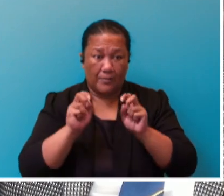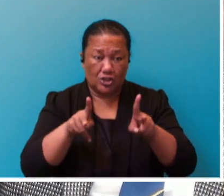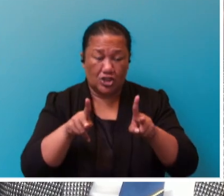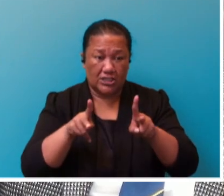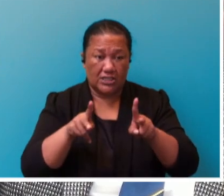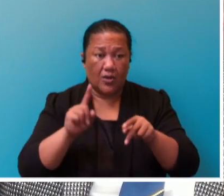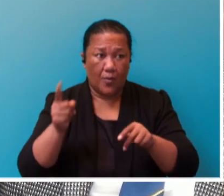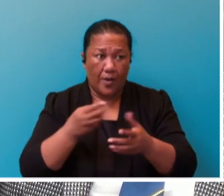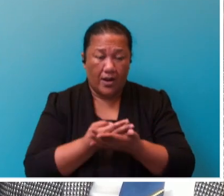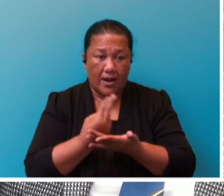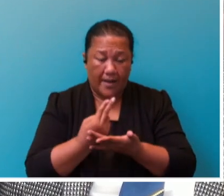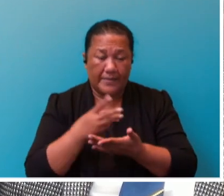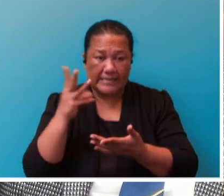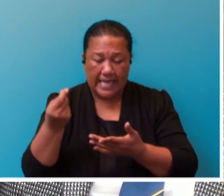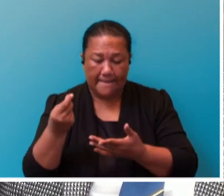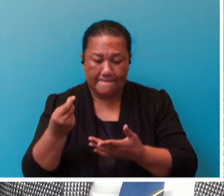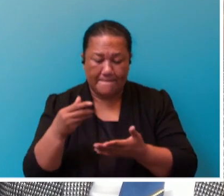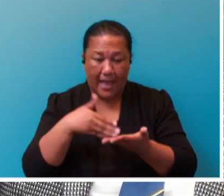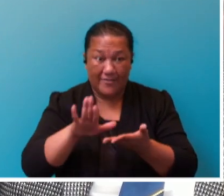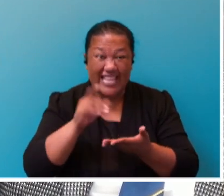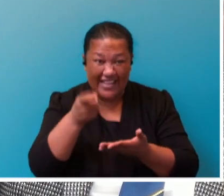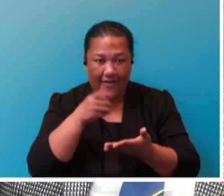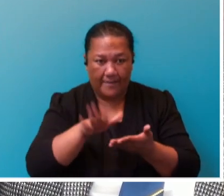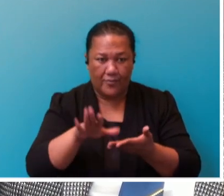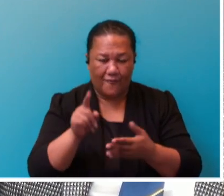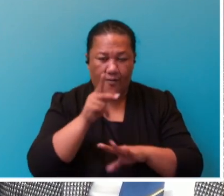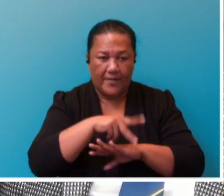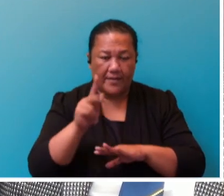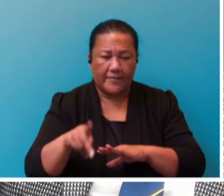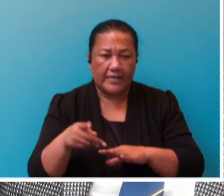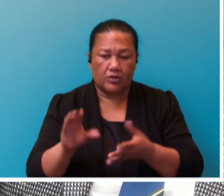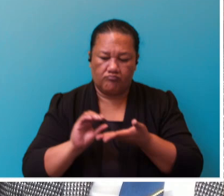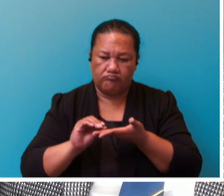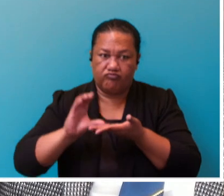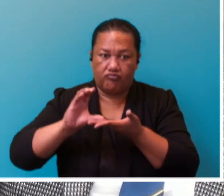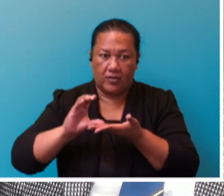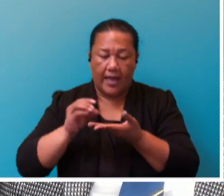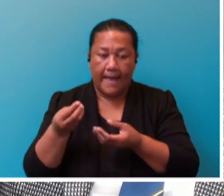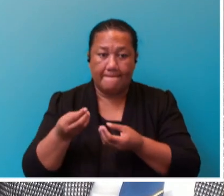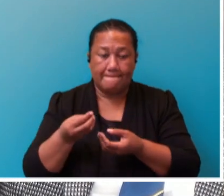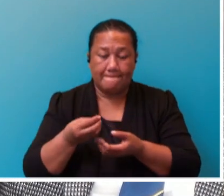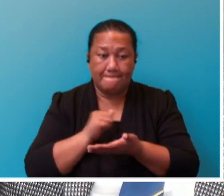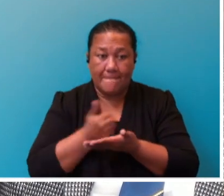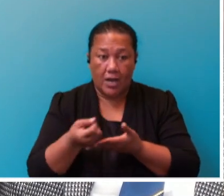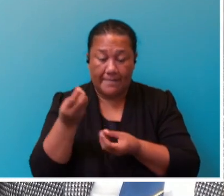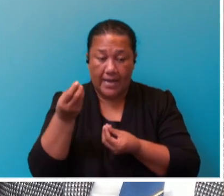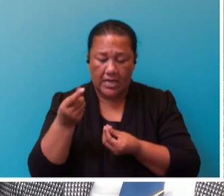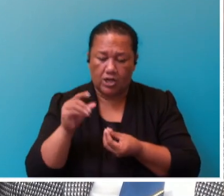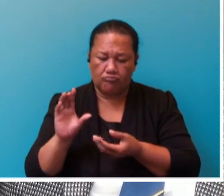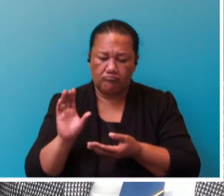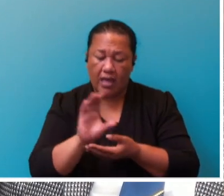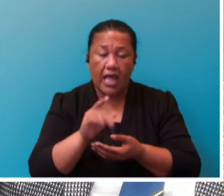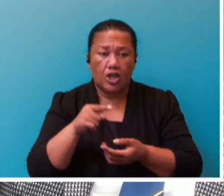to, subject to cabinet approval, of course, to raise some revenue from the use of that government data center.